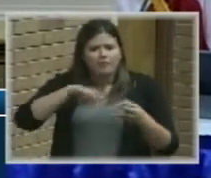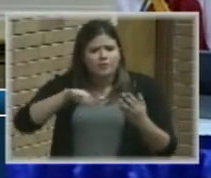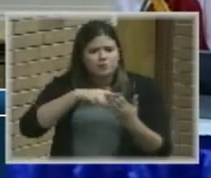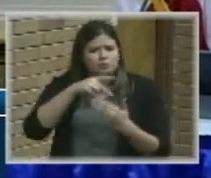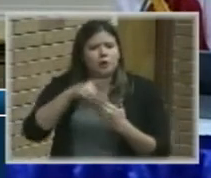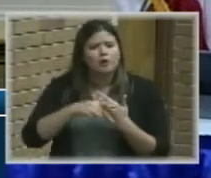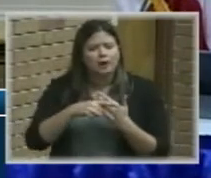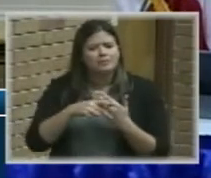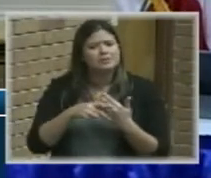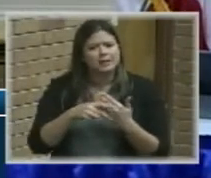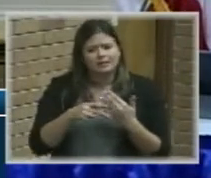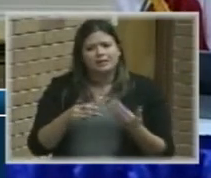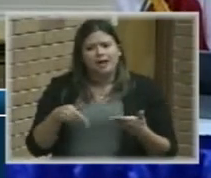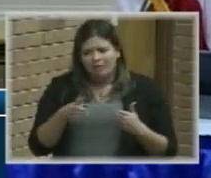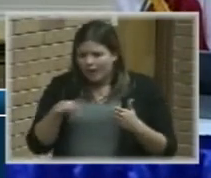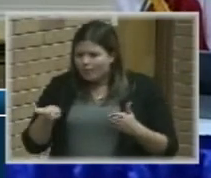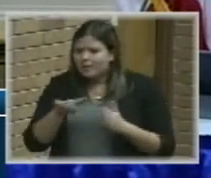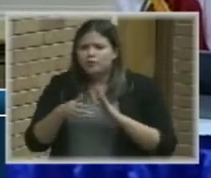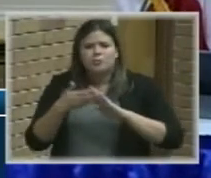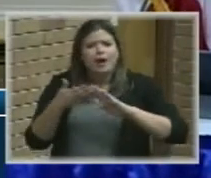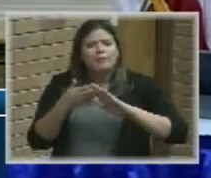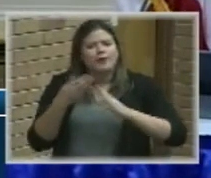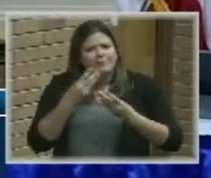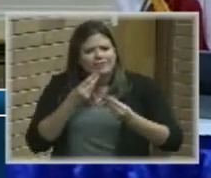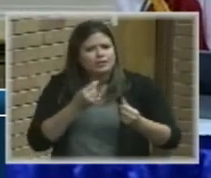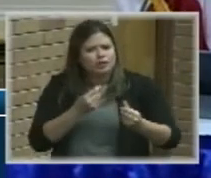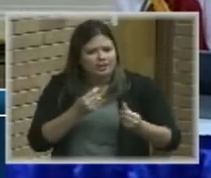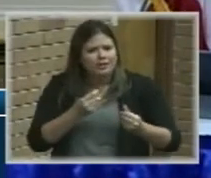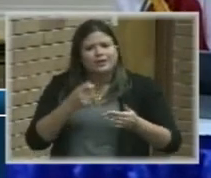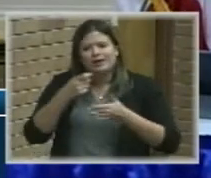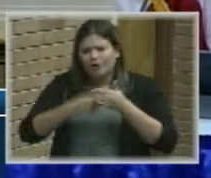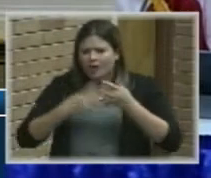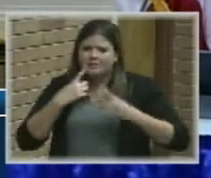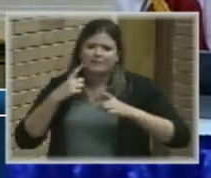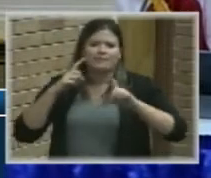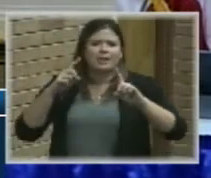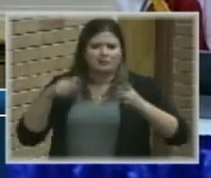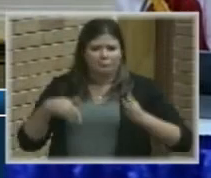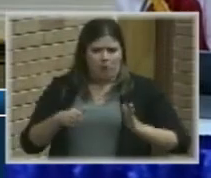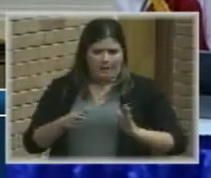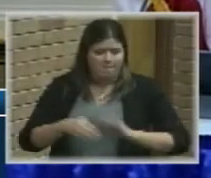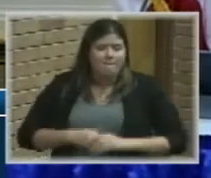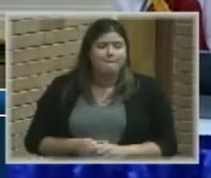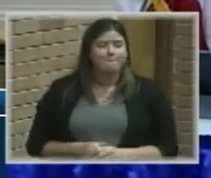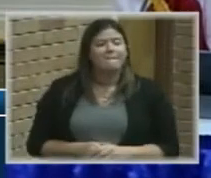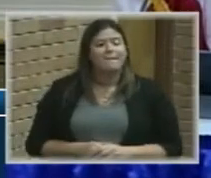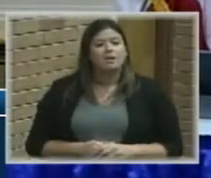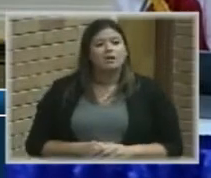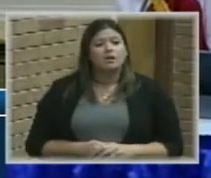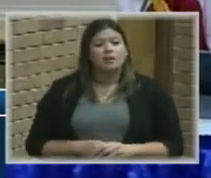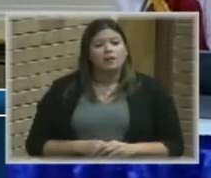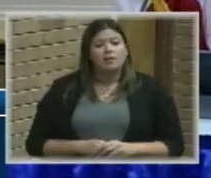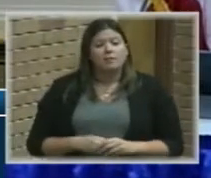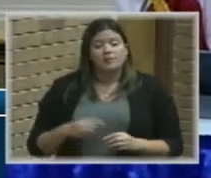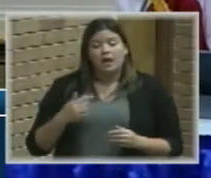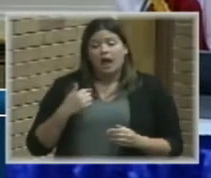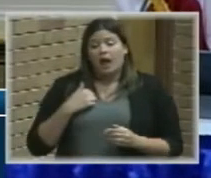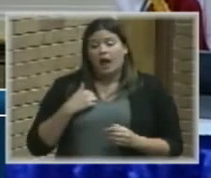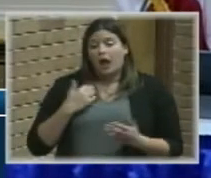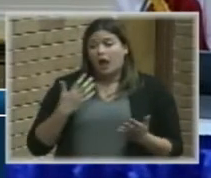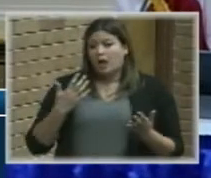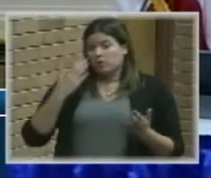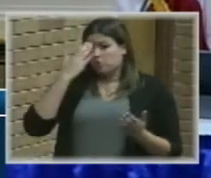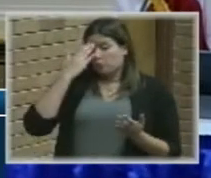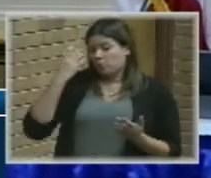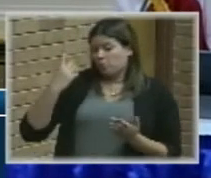operate efficiently in a cost-effective manner. I do want to note one shared service